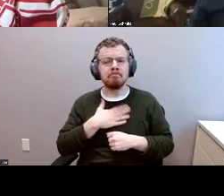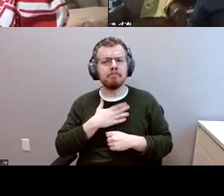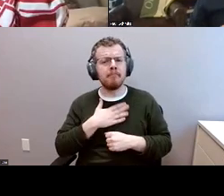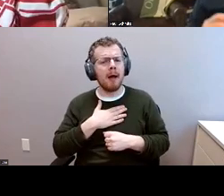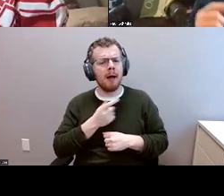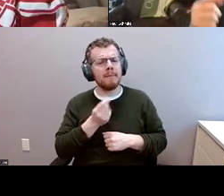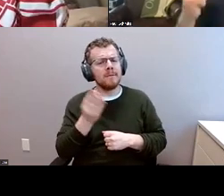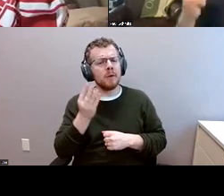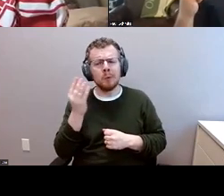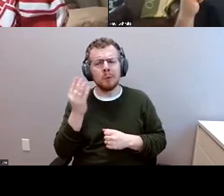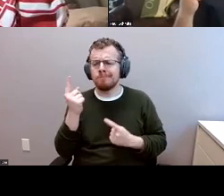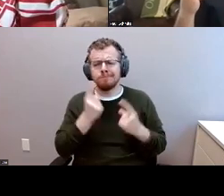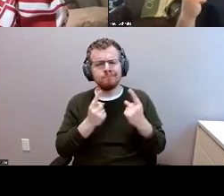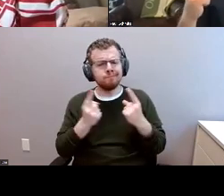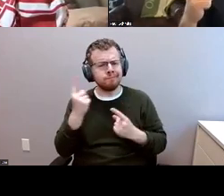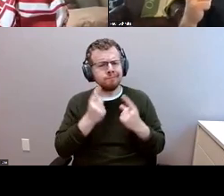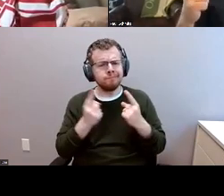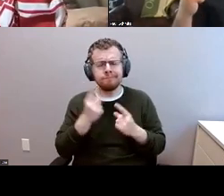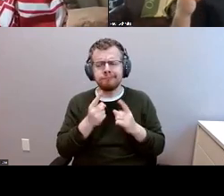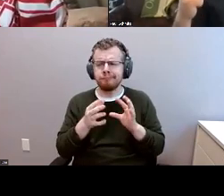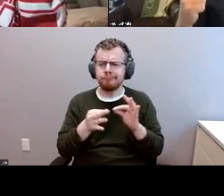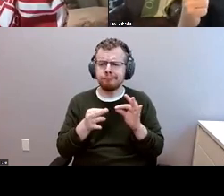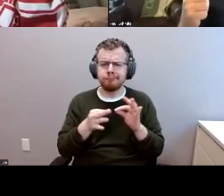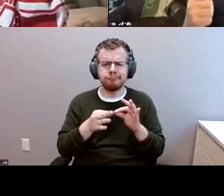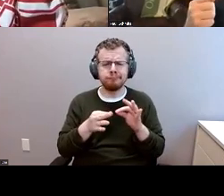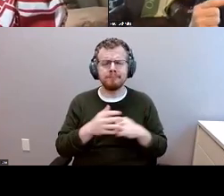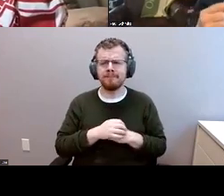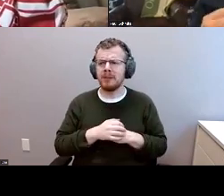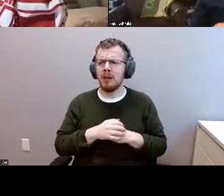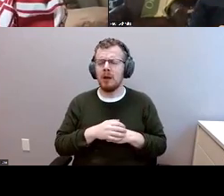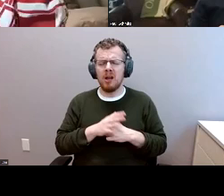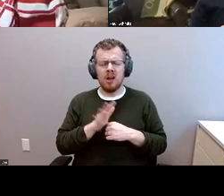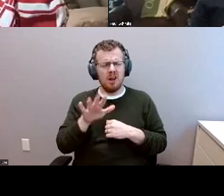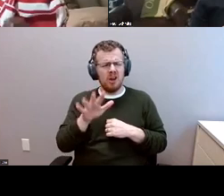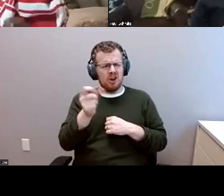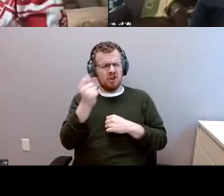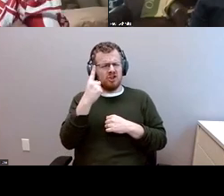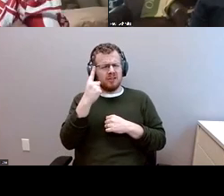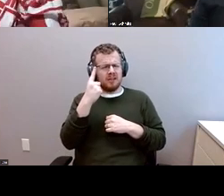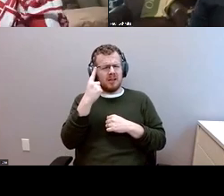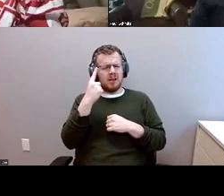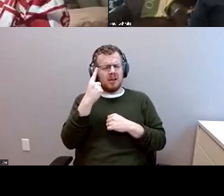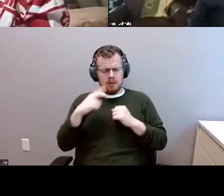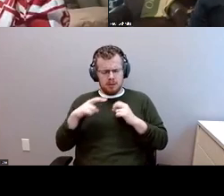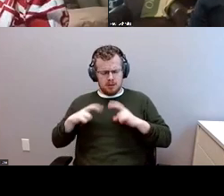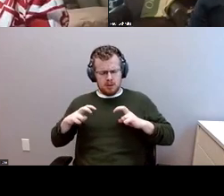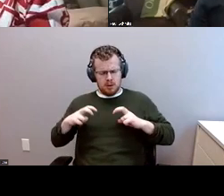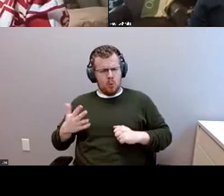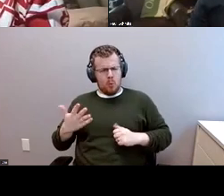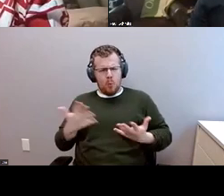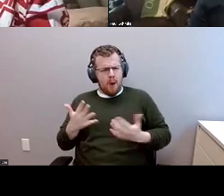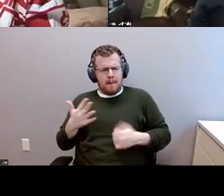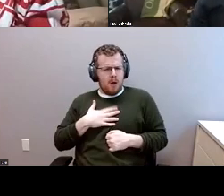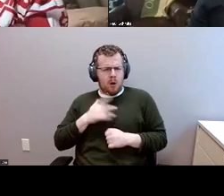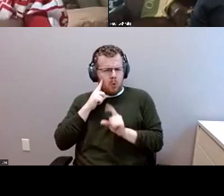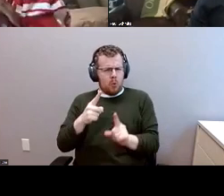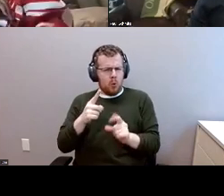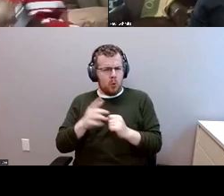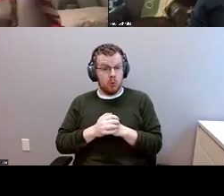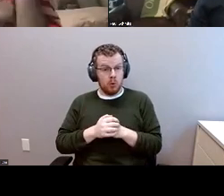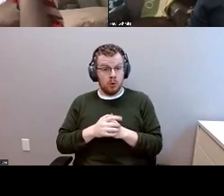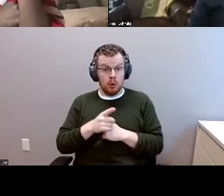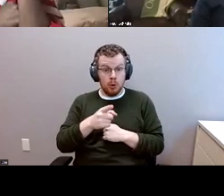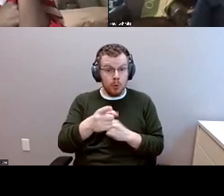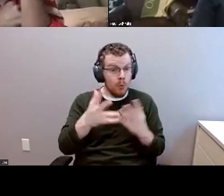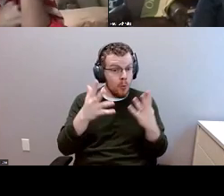is that I think at the we always have to understand what is our goal. Is our goal to be